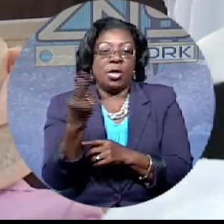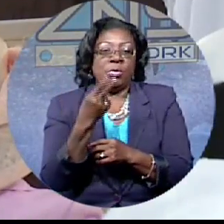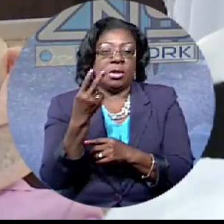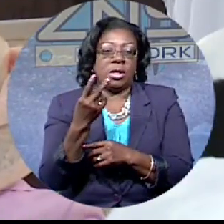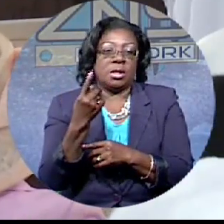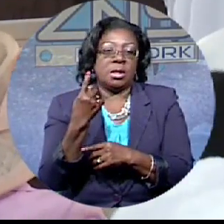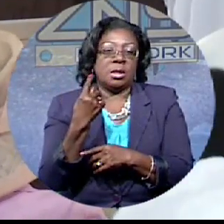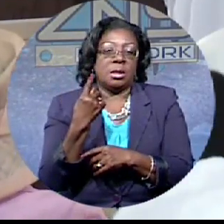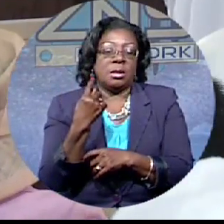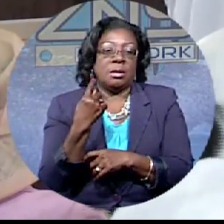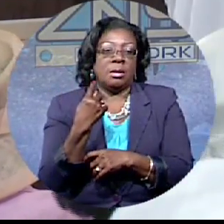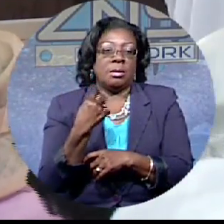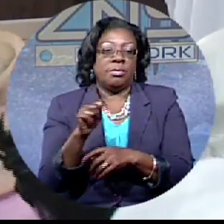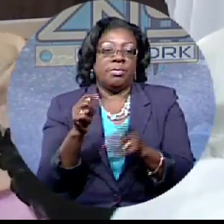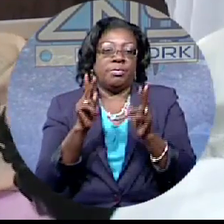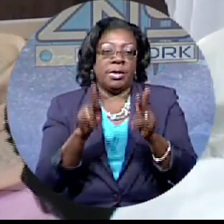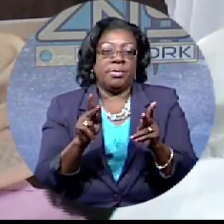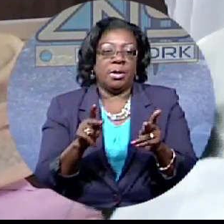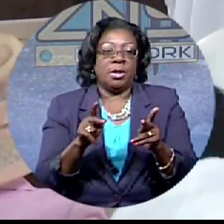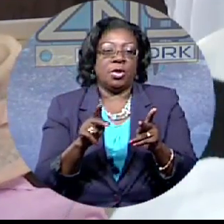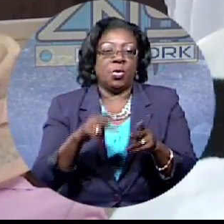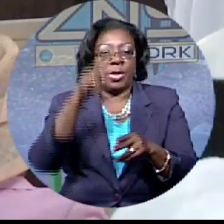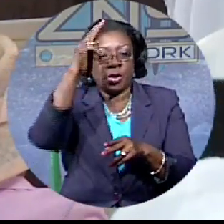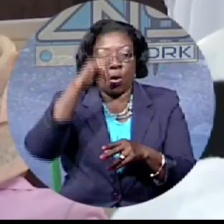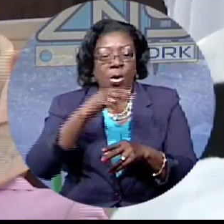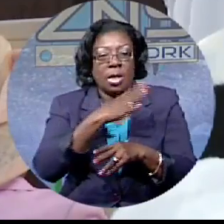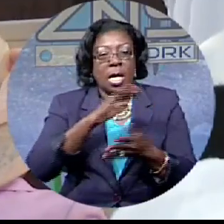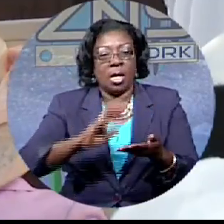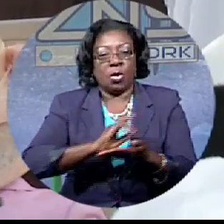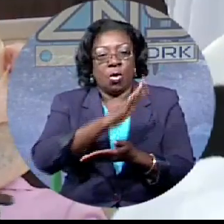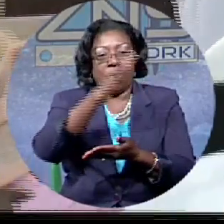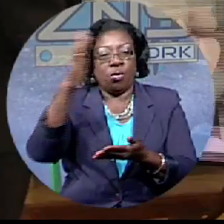minister to his honor and glory.